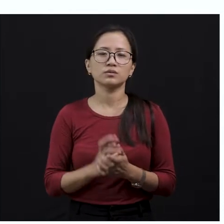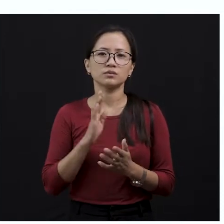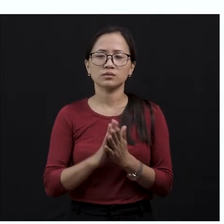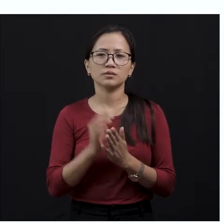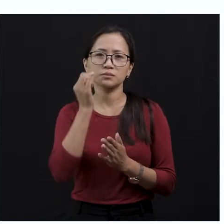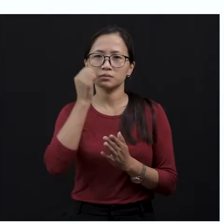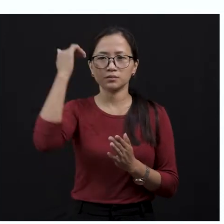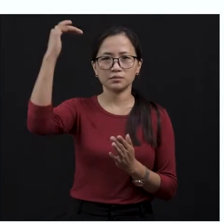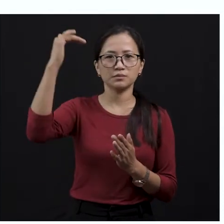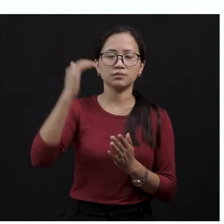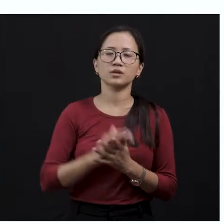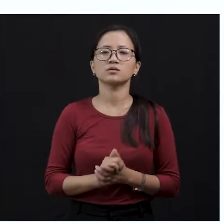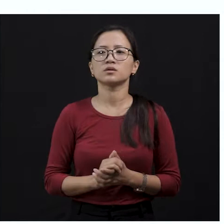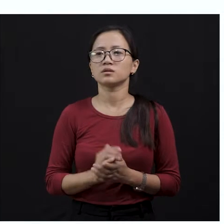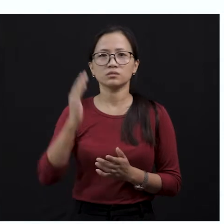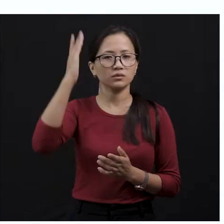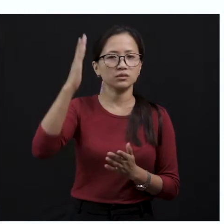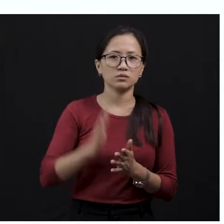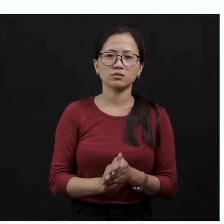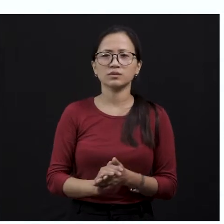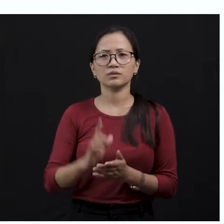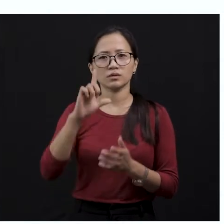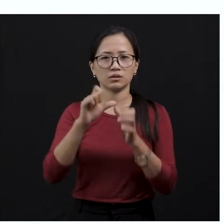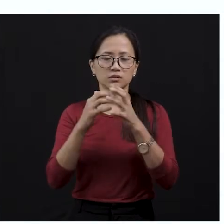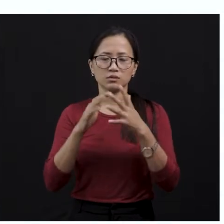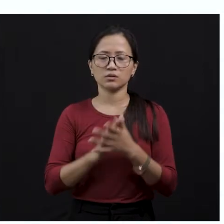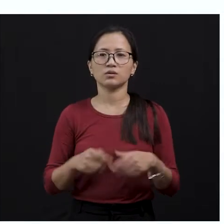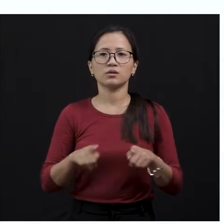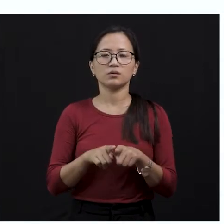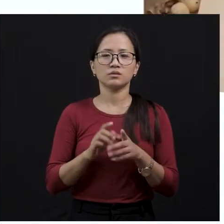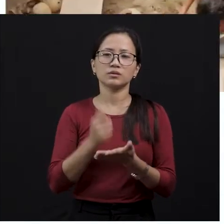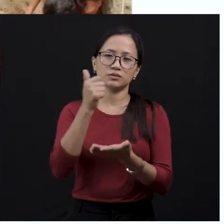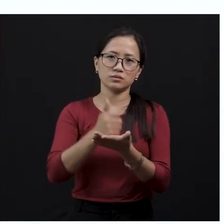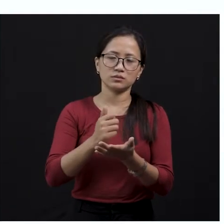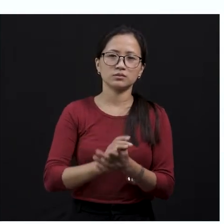male god. Then about law and order in a society.